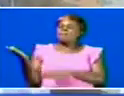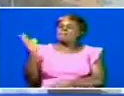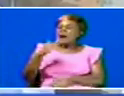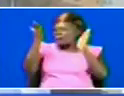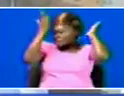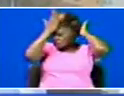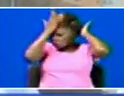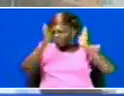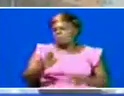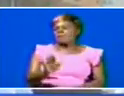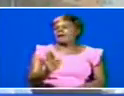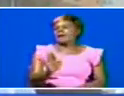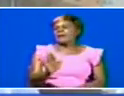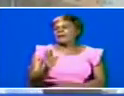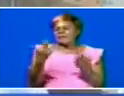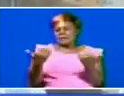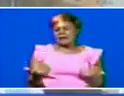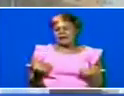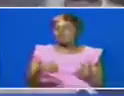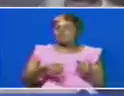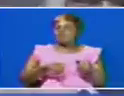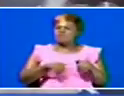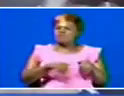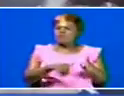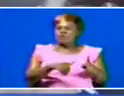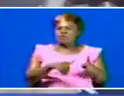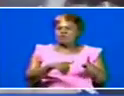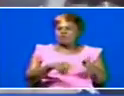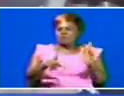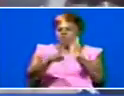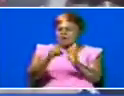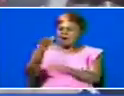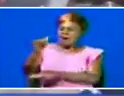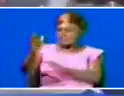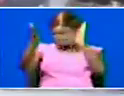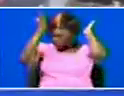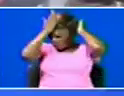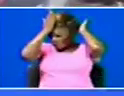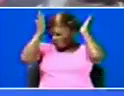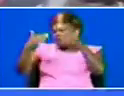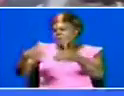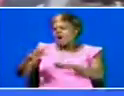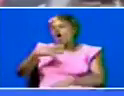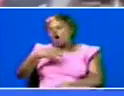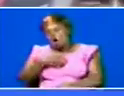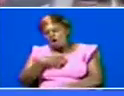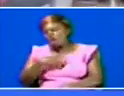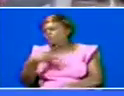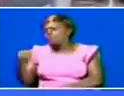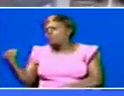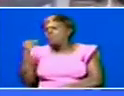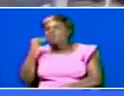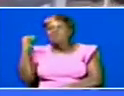bishop. Sasa, wafuate sheria. Tunaomba tu askofu wetu ya kwamba, awache hii maneno, retire, aende nyumbani, awe